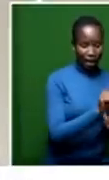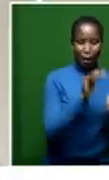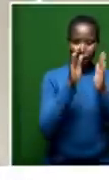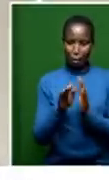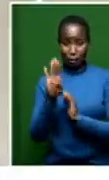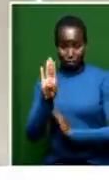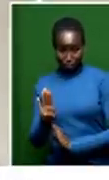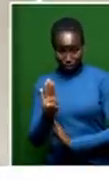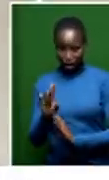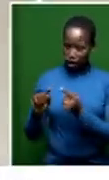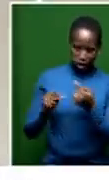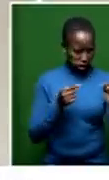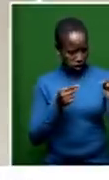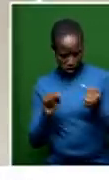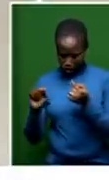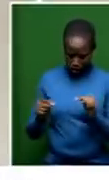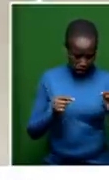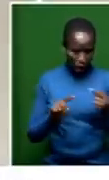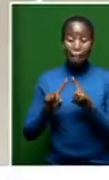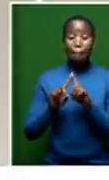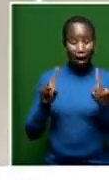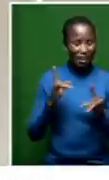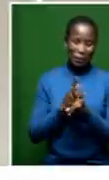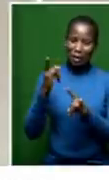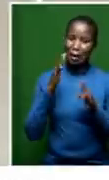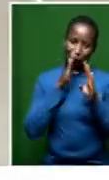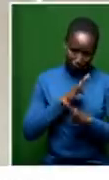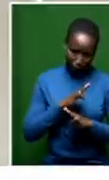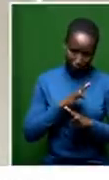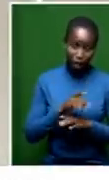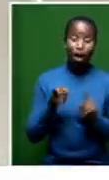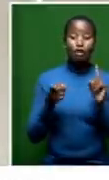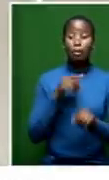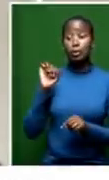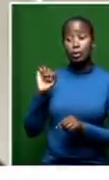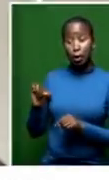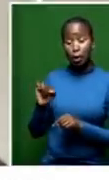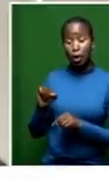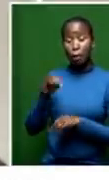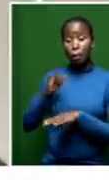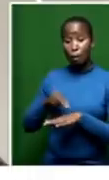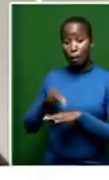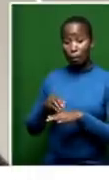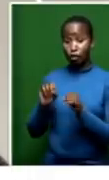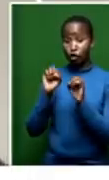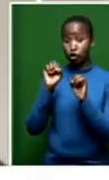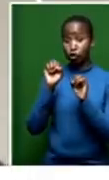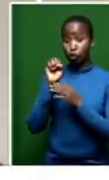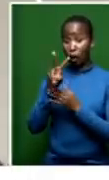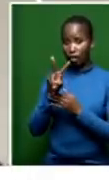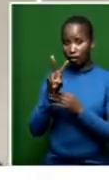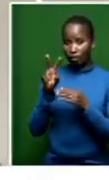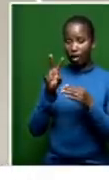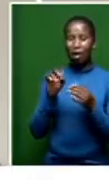She didn't succeed in interdicting the process. And out of those 12 issues, it was found in her favor only